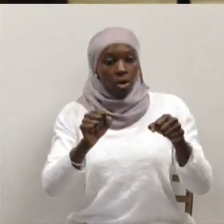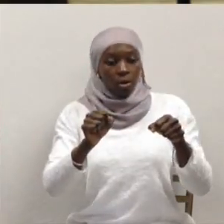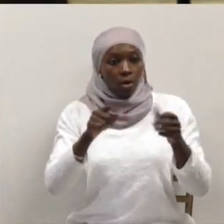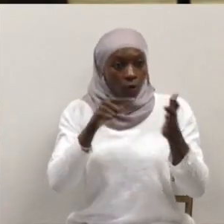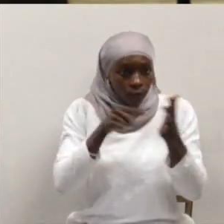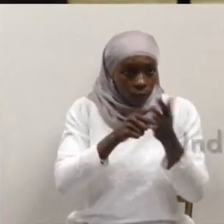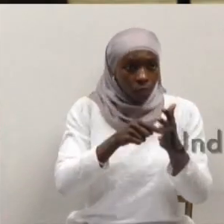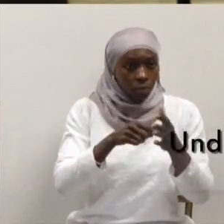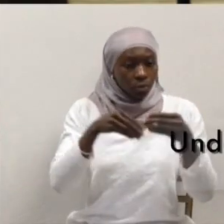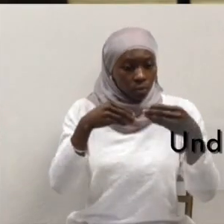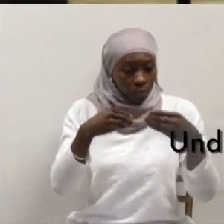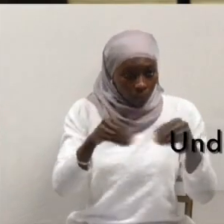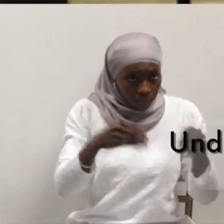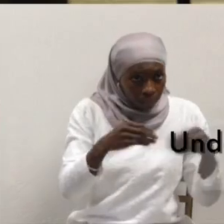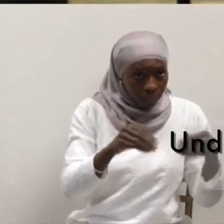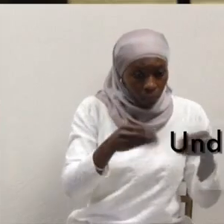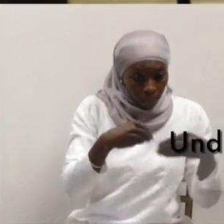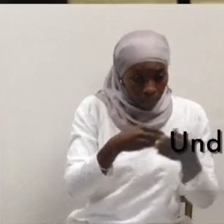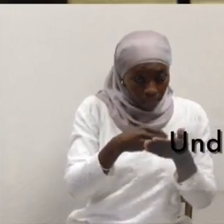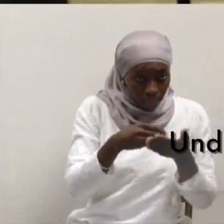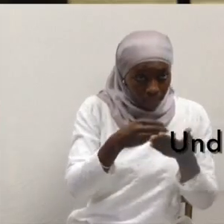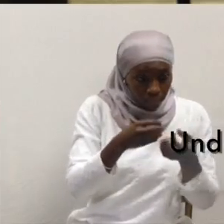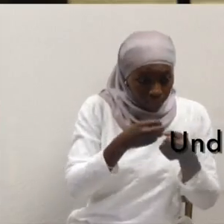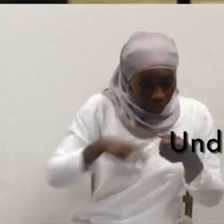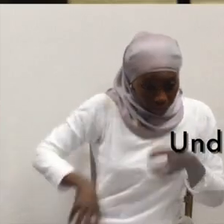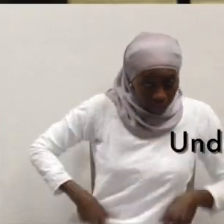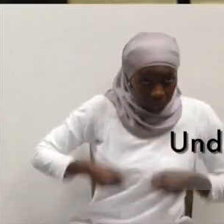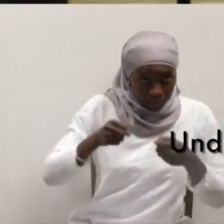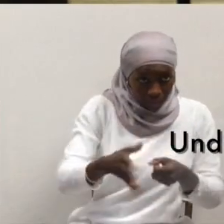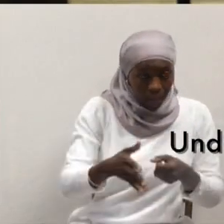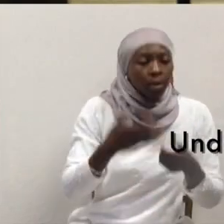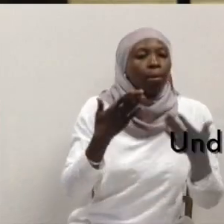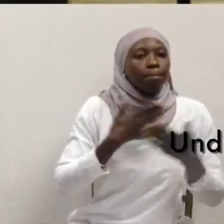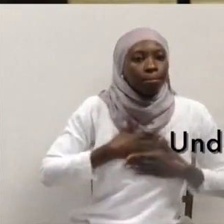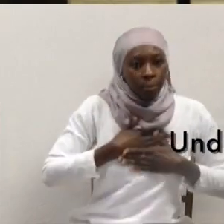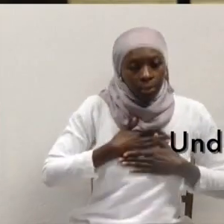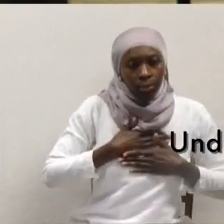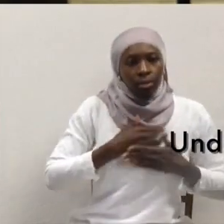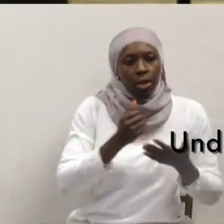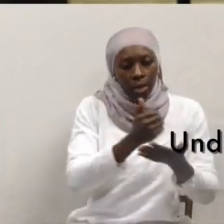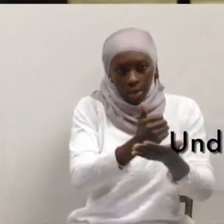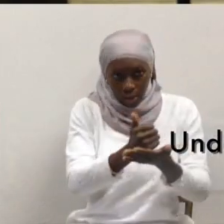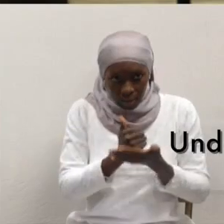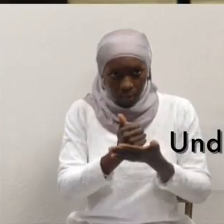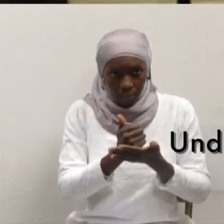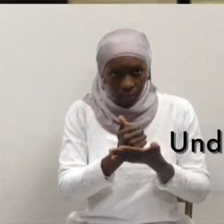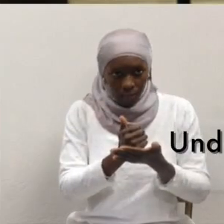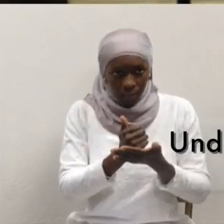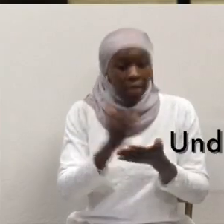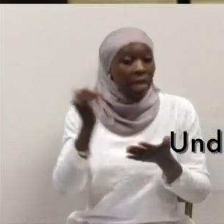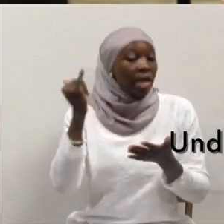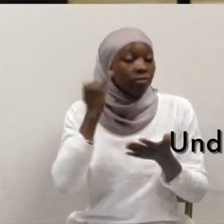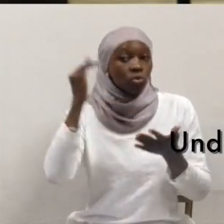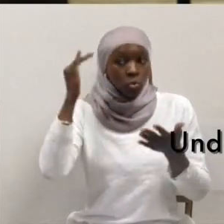all the neighboring countries are crying foul that the pledges made by other nations to support